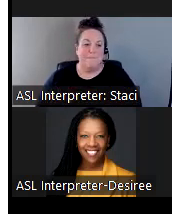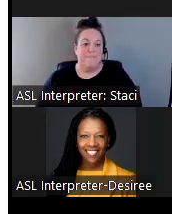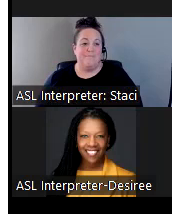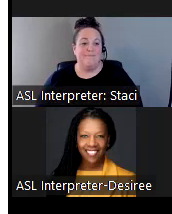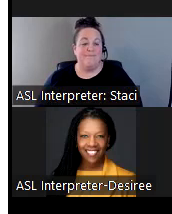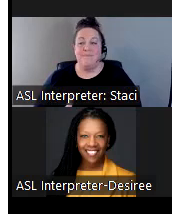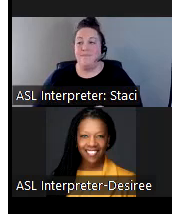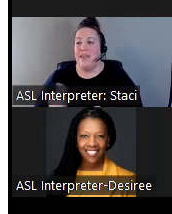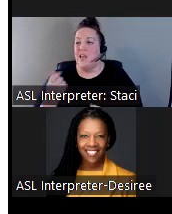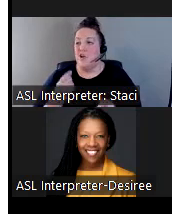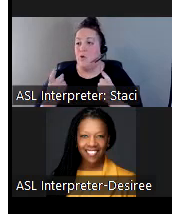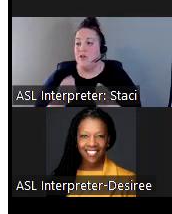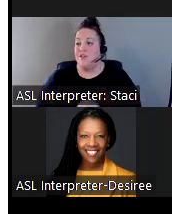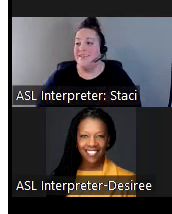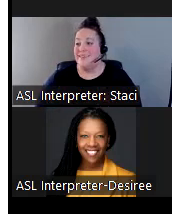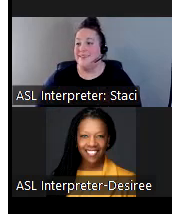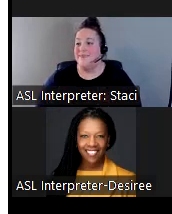Any other questions?